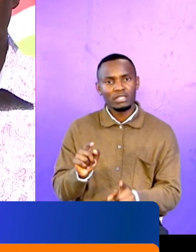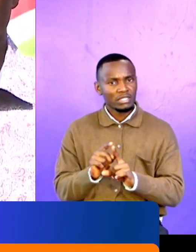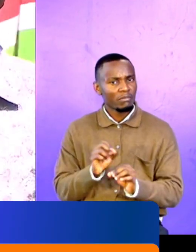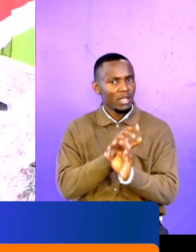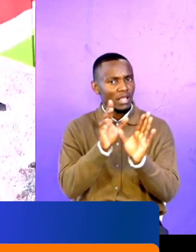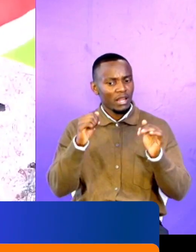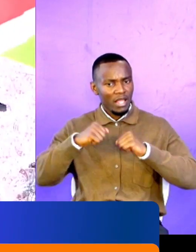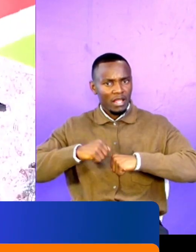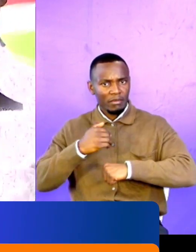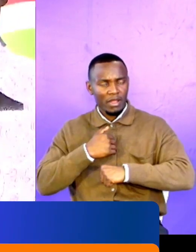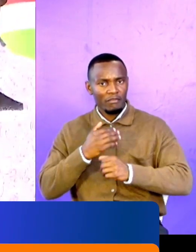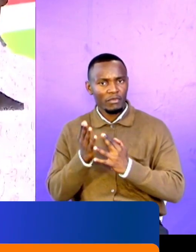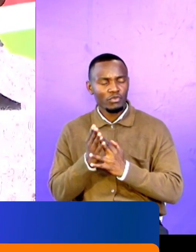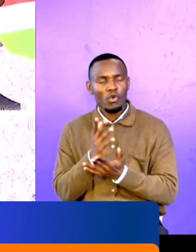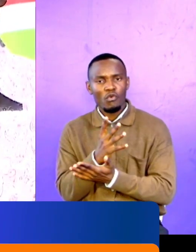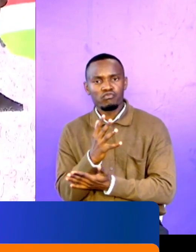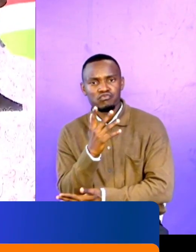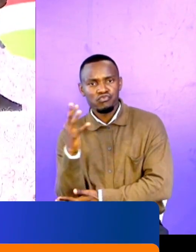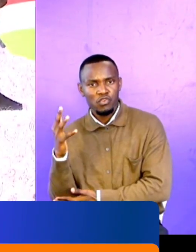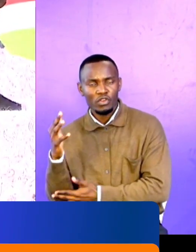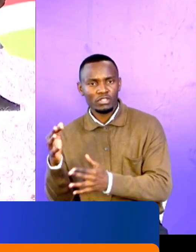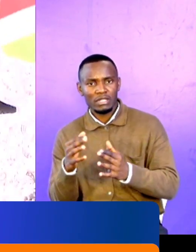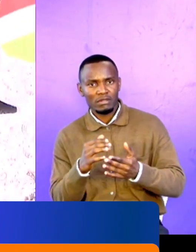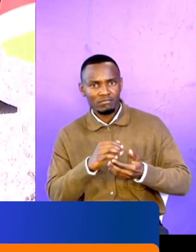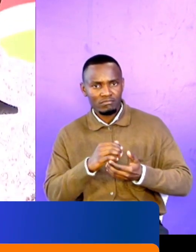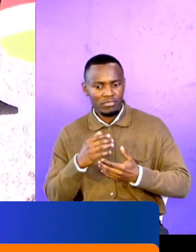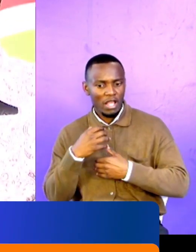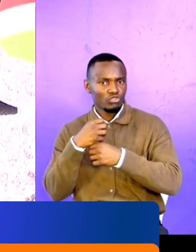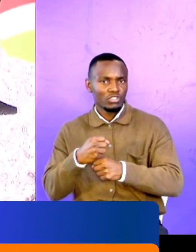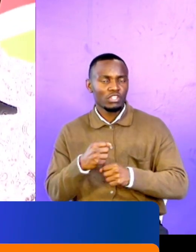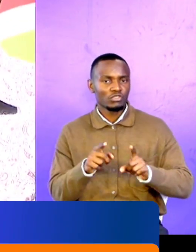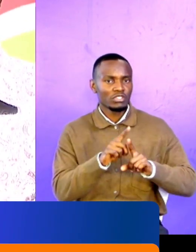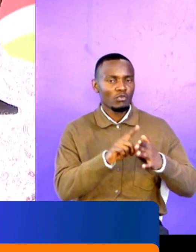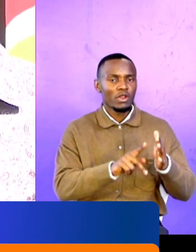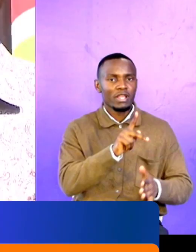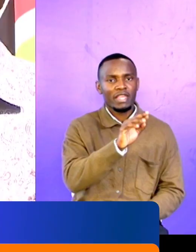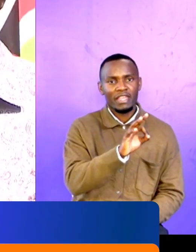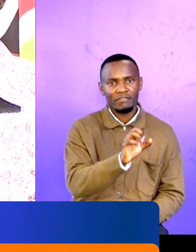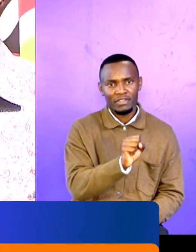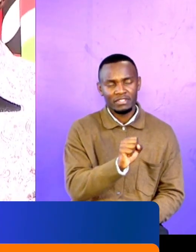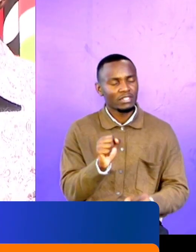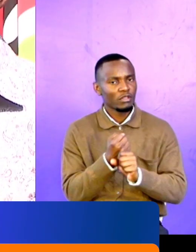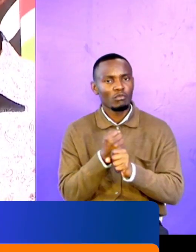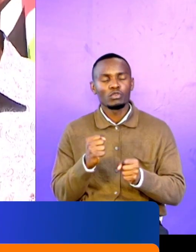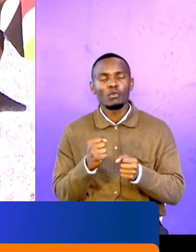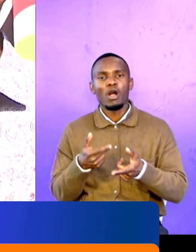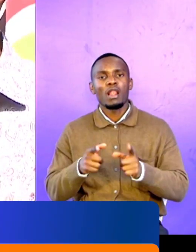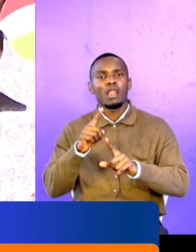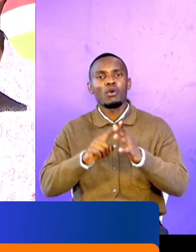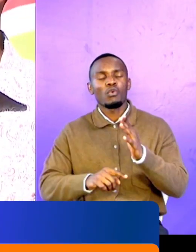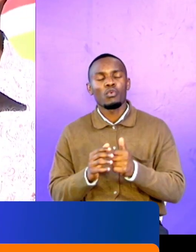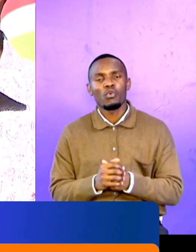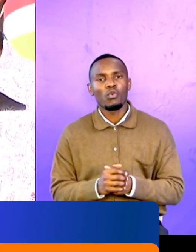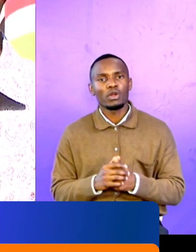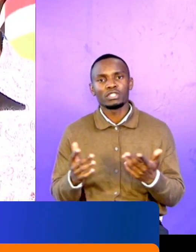Association and KFS. We cannot have this country go backwards. As the government in waiting, we will insist on the